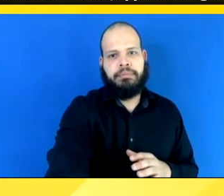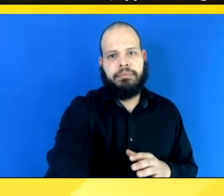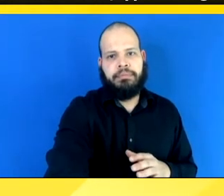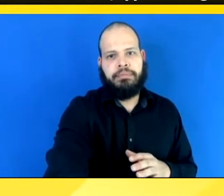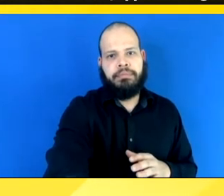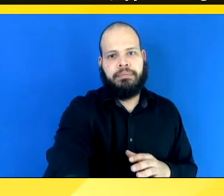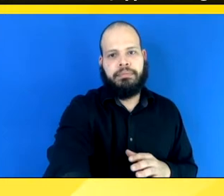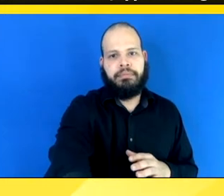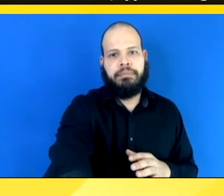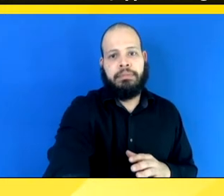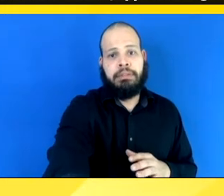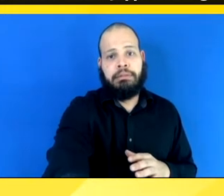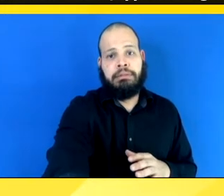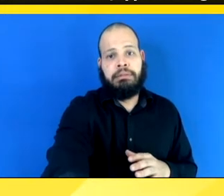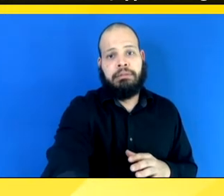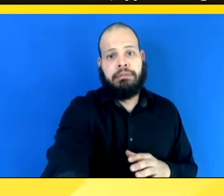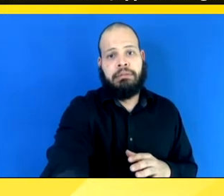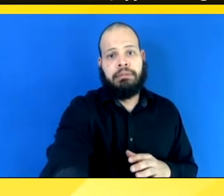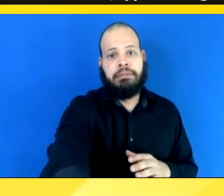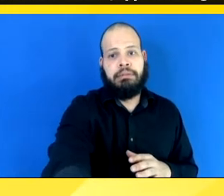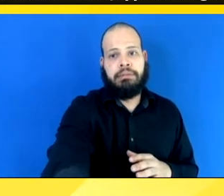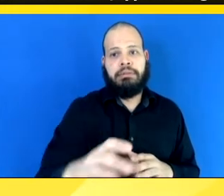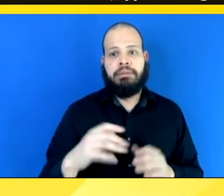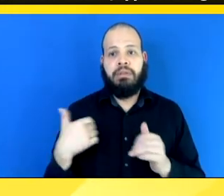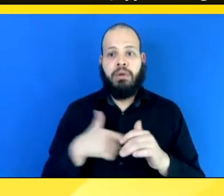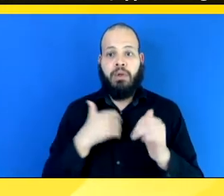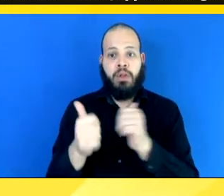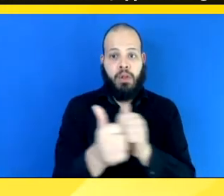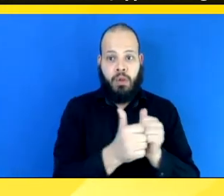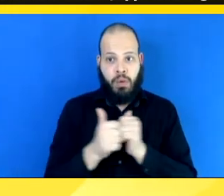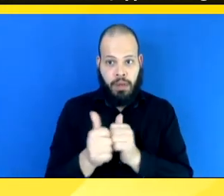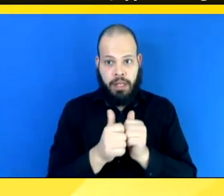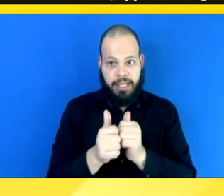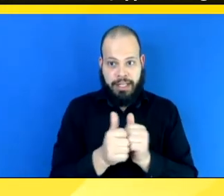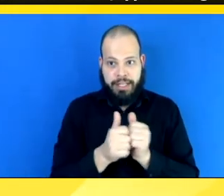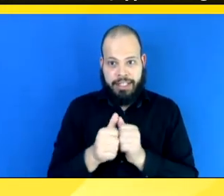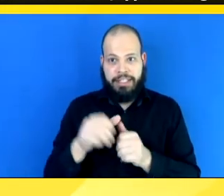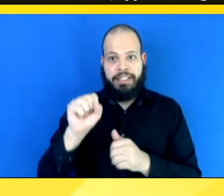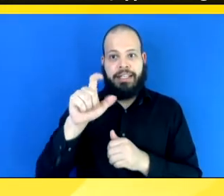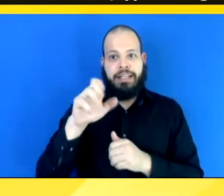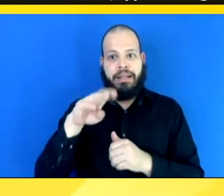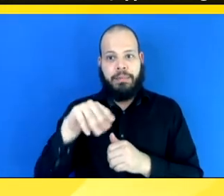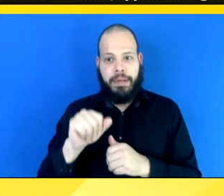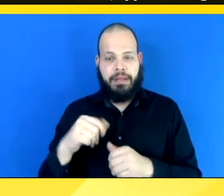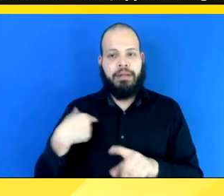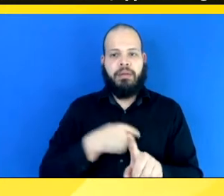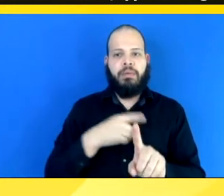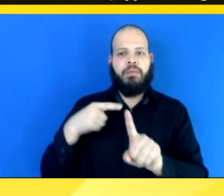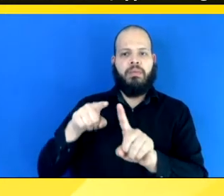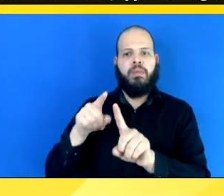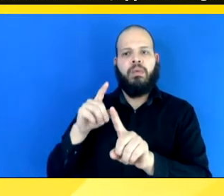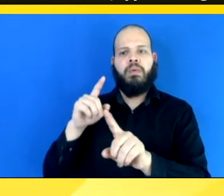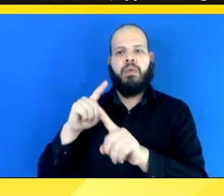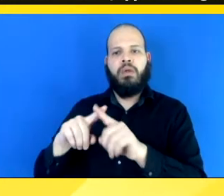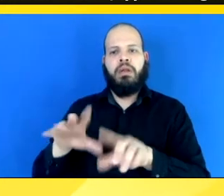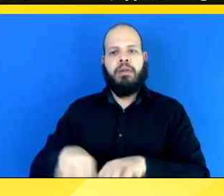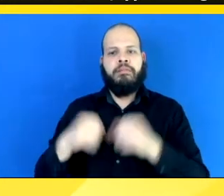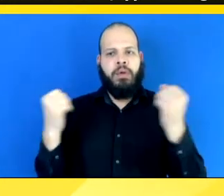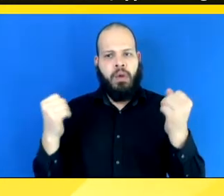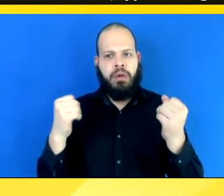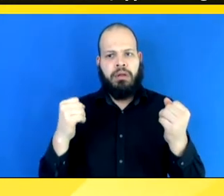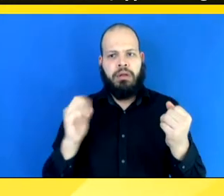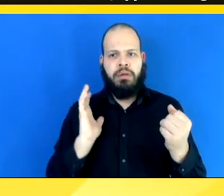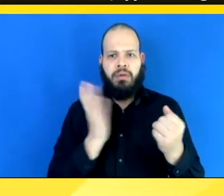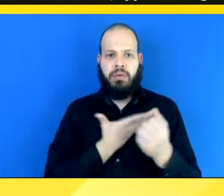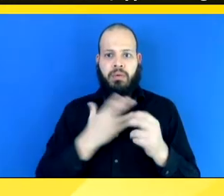busting dogs. Yes, yes. We need you to call off these union busting people that you have hired that are trying to